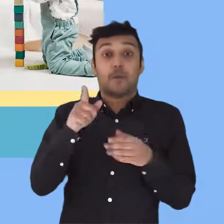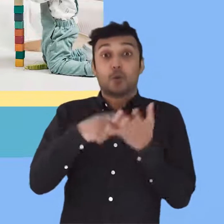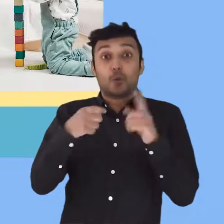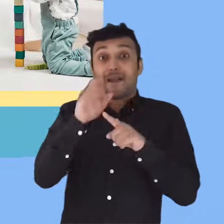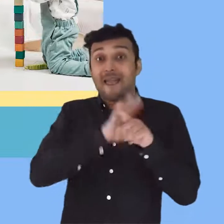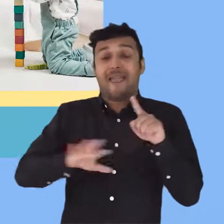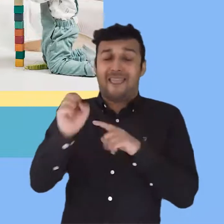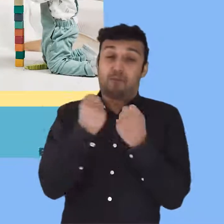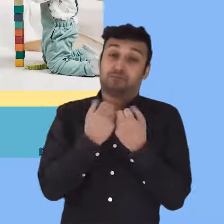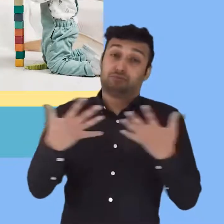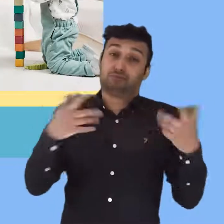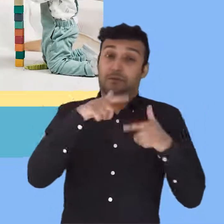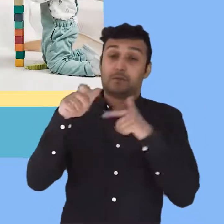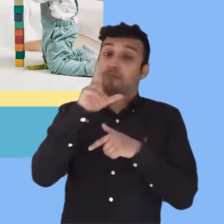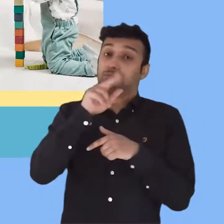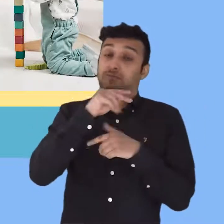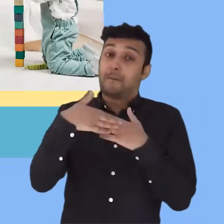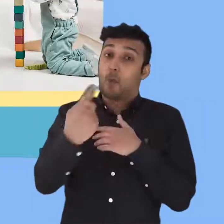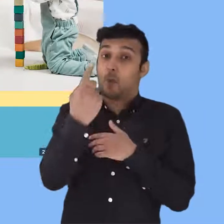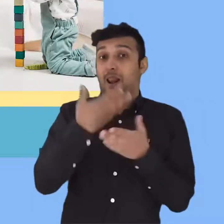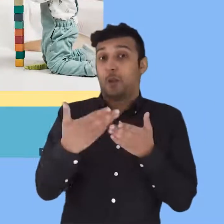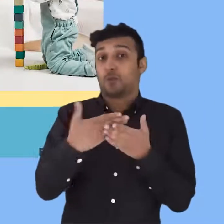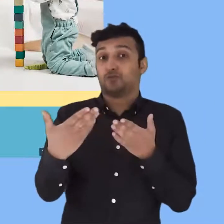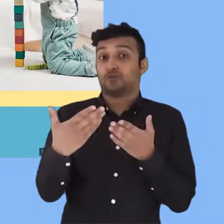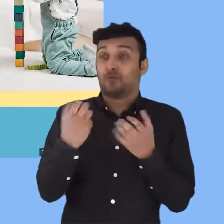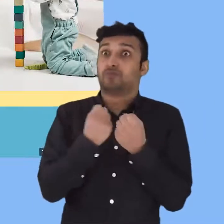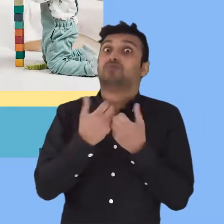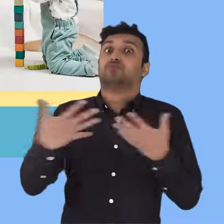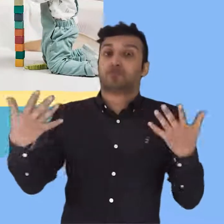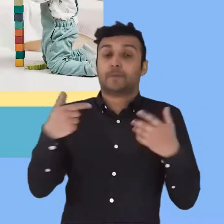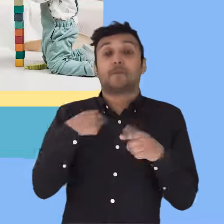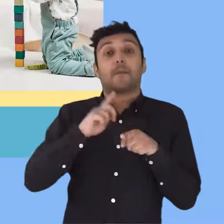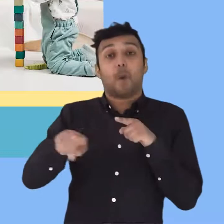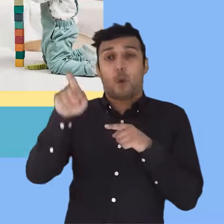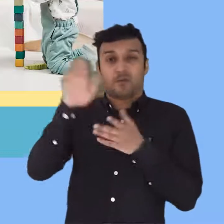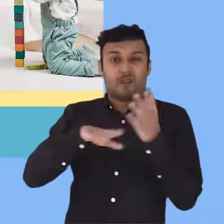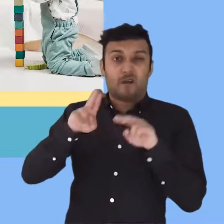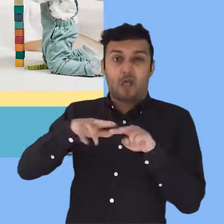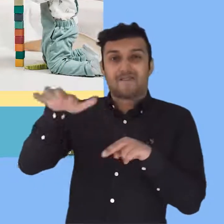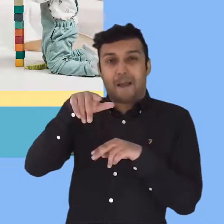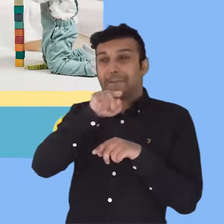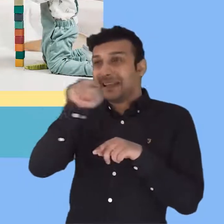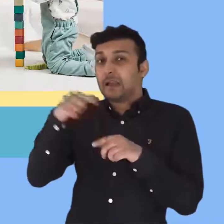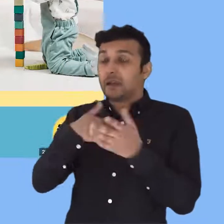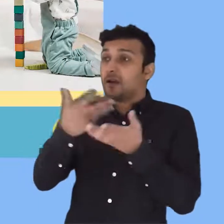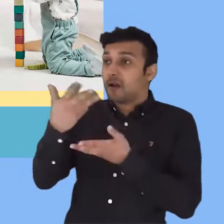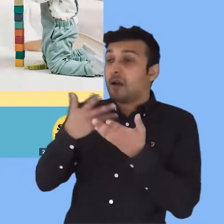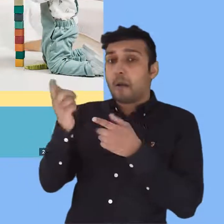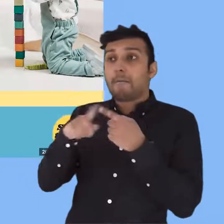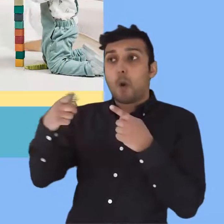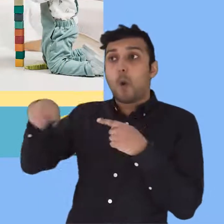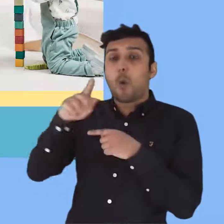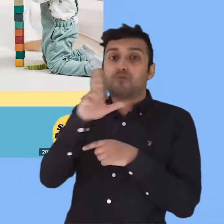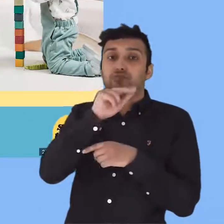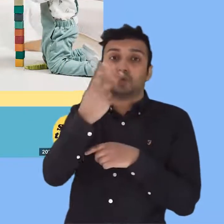more than one language. Most of the parents that I speak to on a daily basis are bilingual